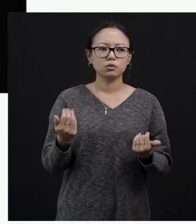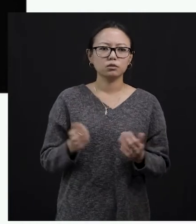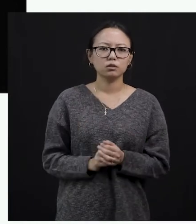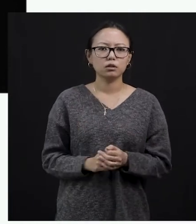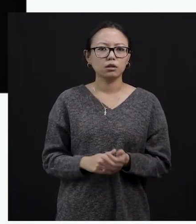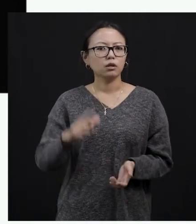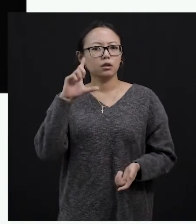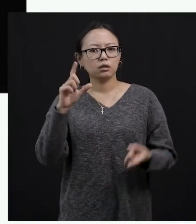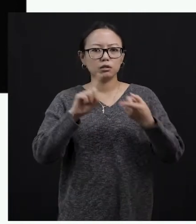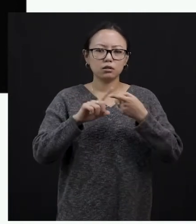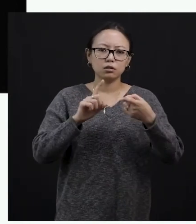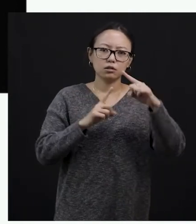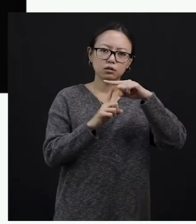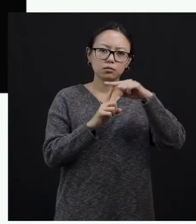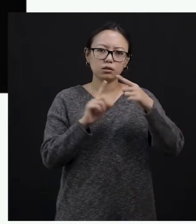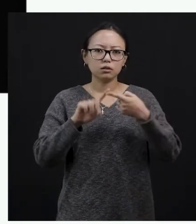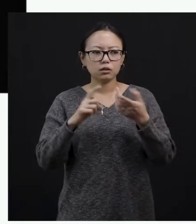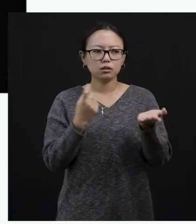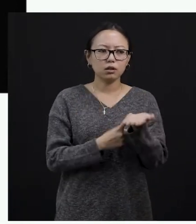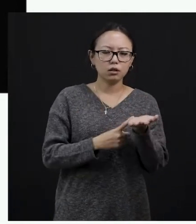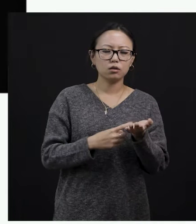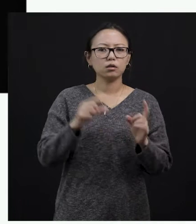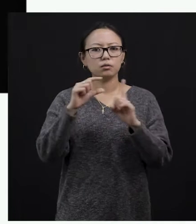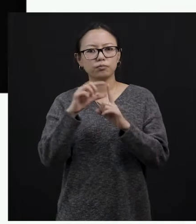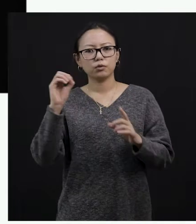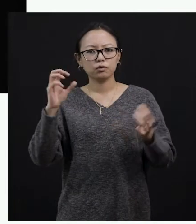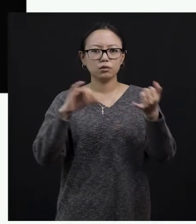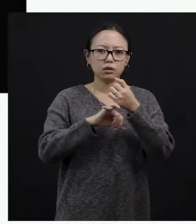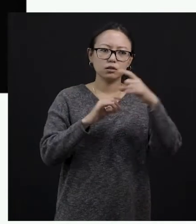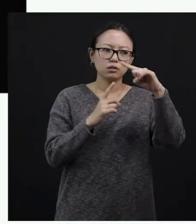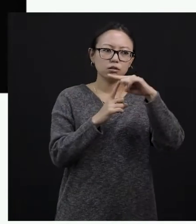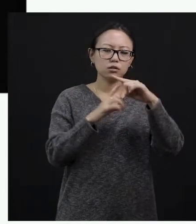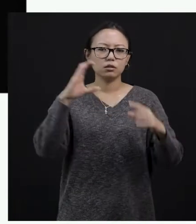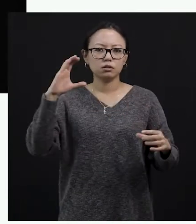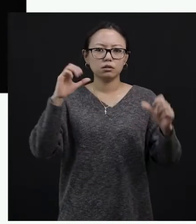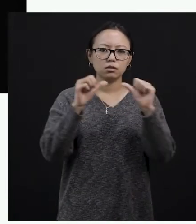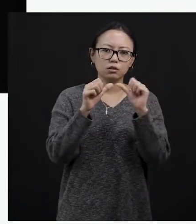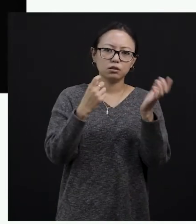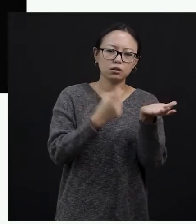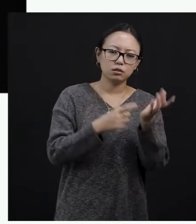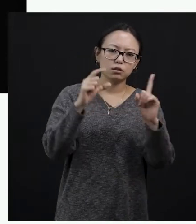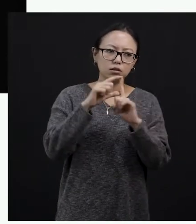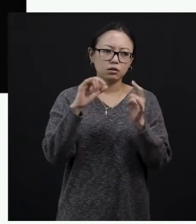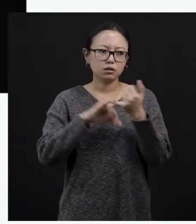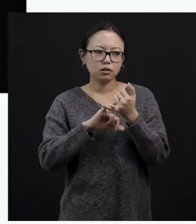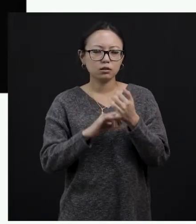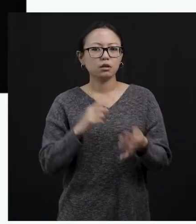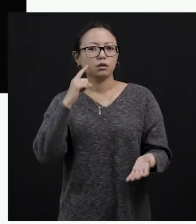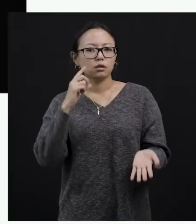is by using a postcard. The third one is by inland letters. The fourth